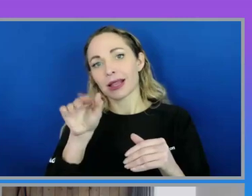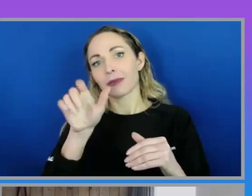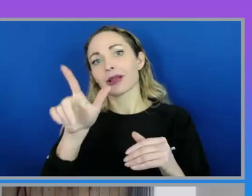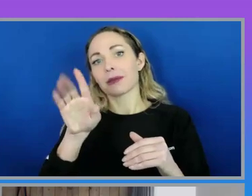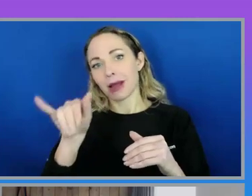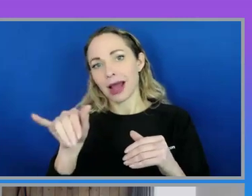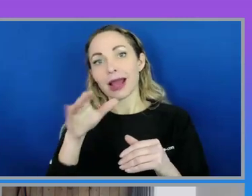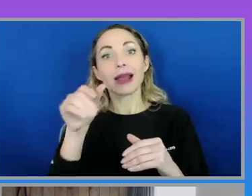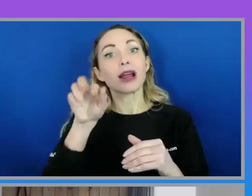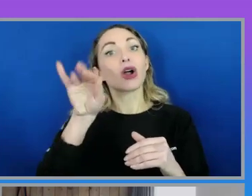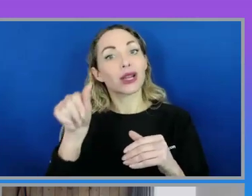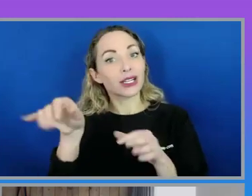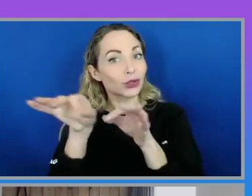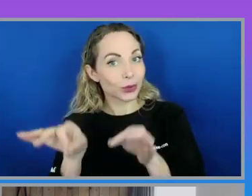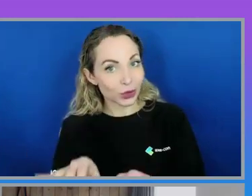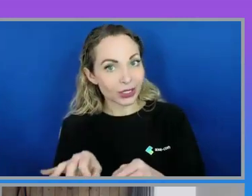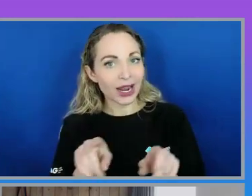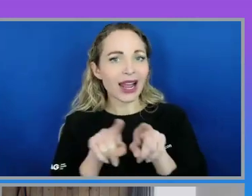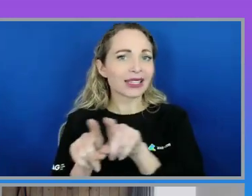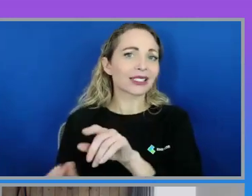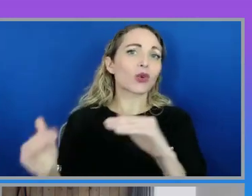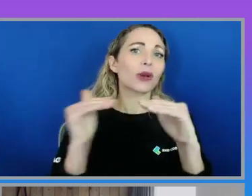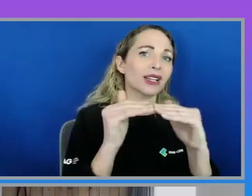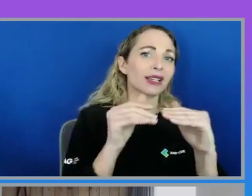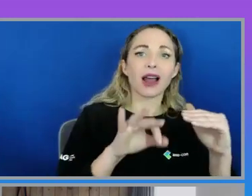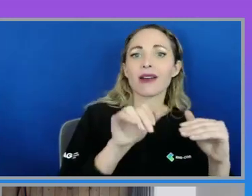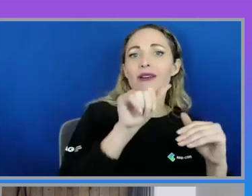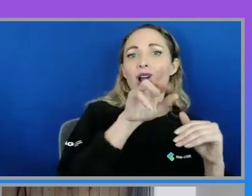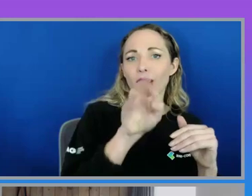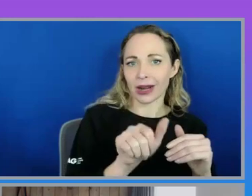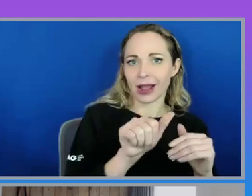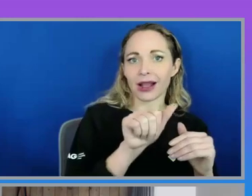ARIA description as the equivalent of ARIA label.